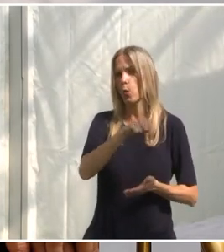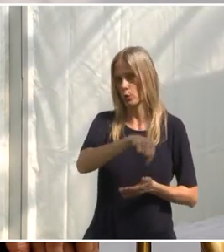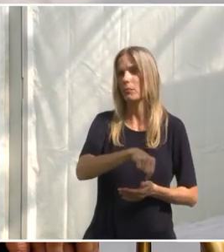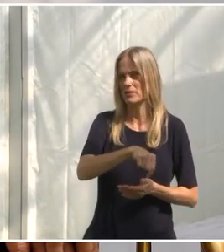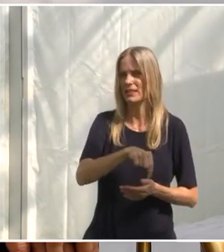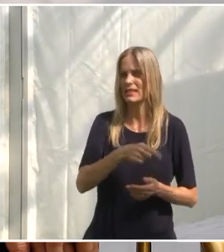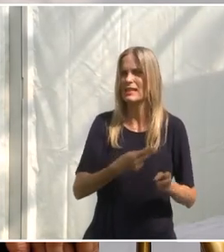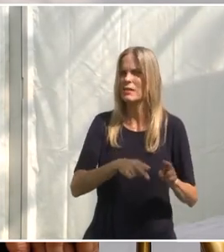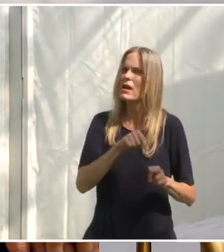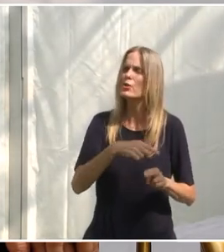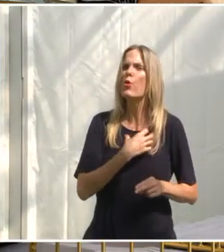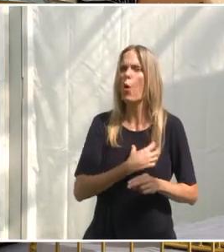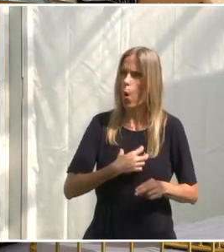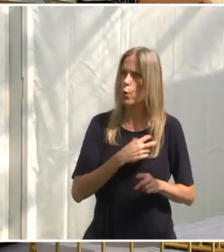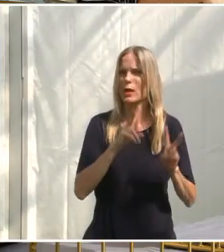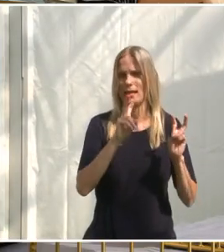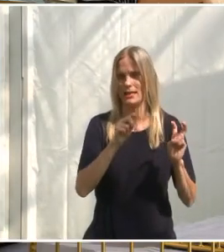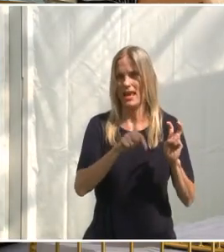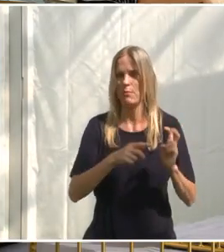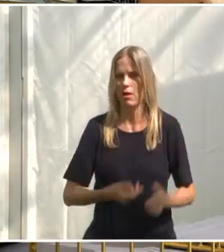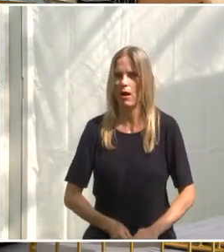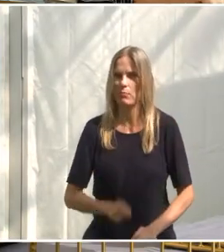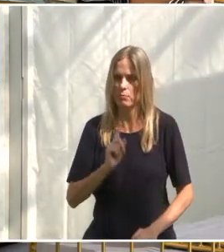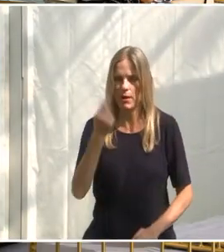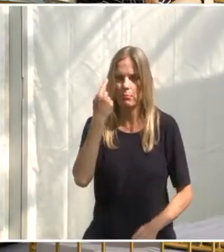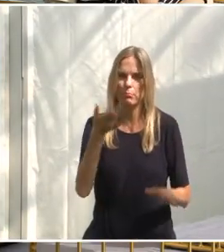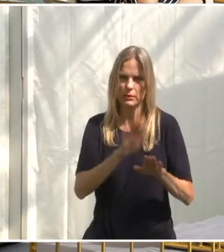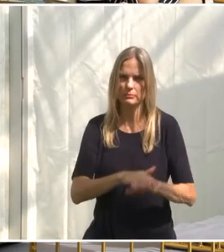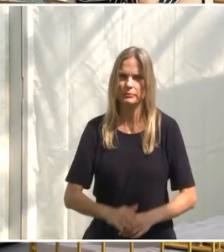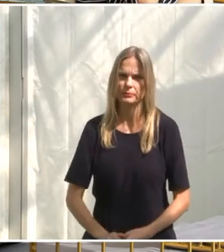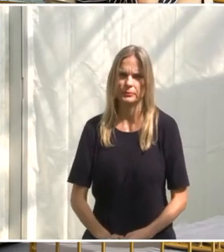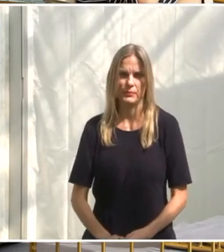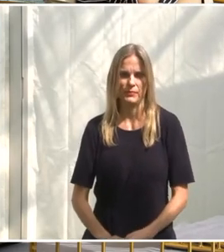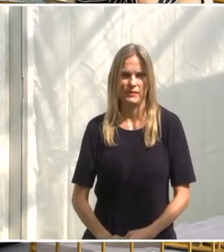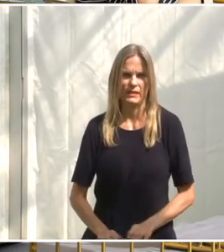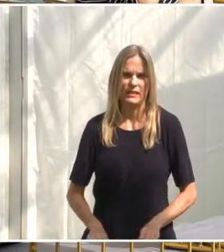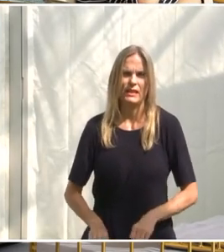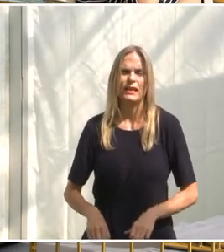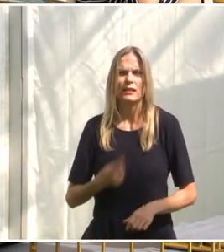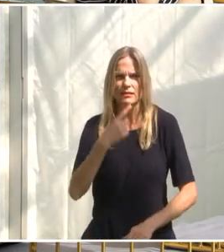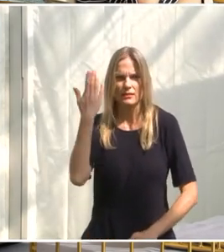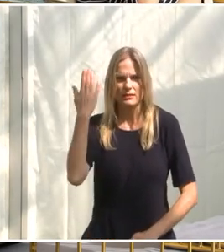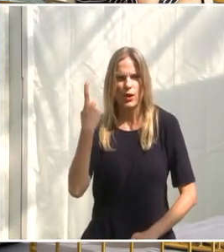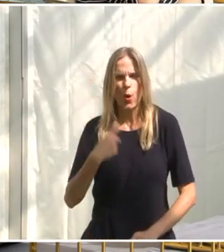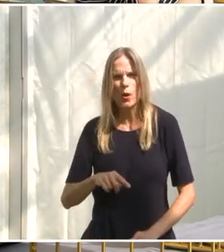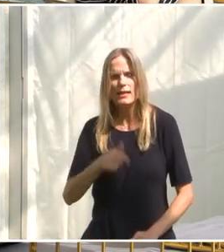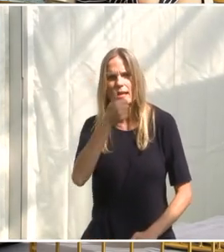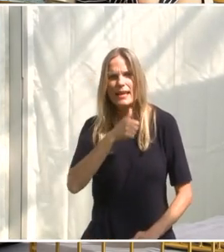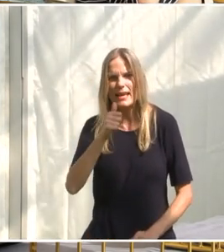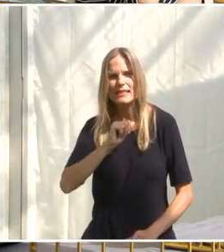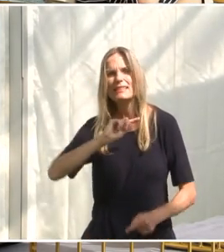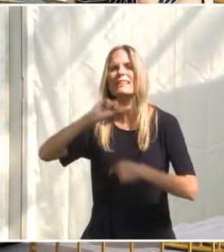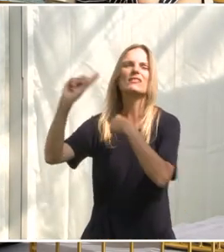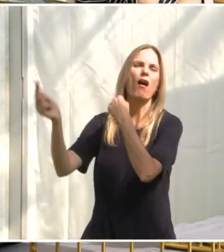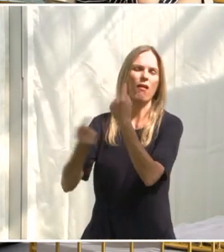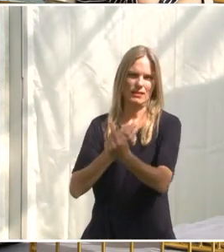really important issue. And I recently finished one study on Estonian return migrants,